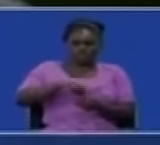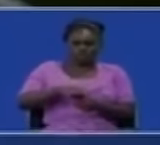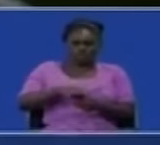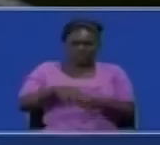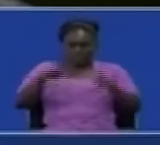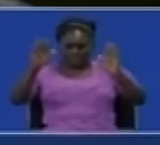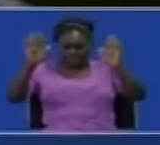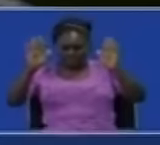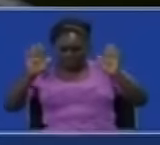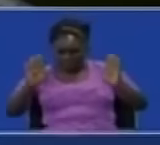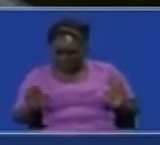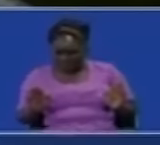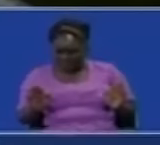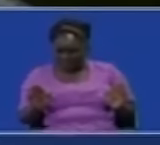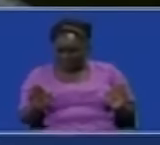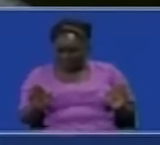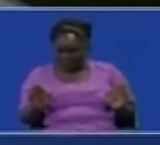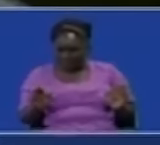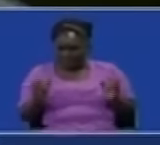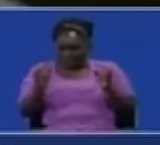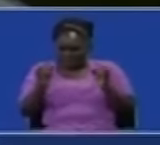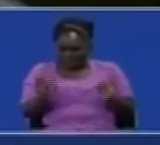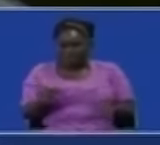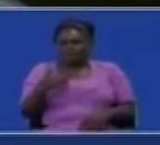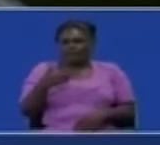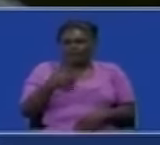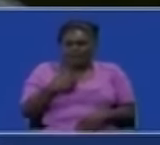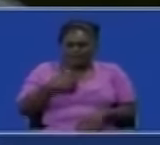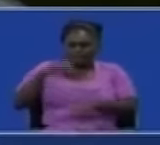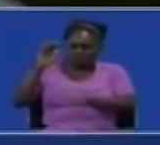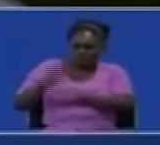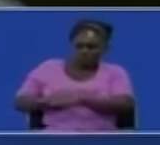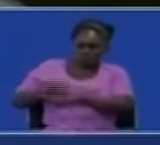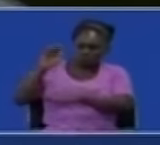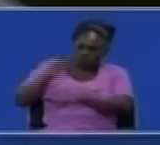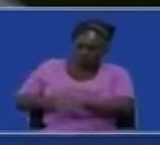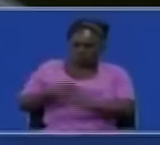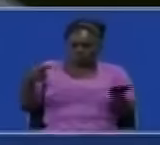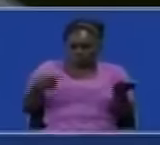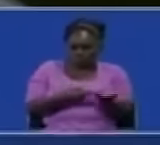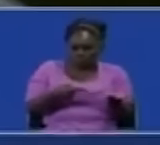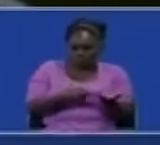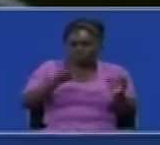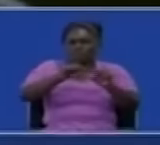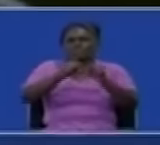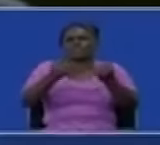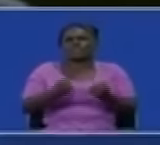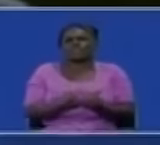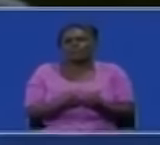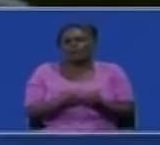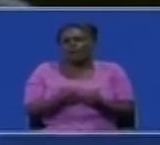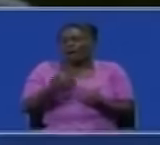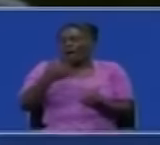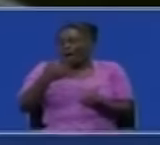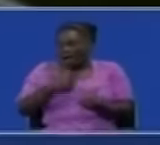is important that it does, even if we had the proper electronic systems and we didn't